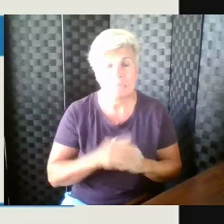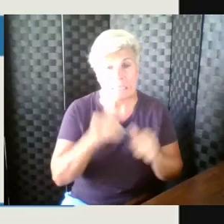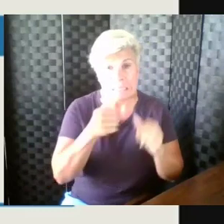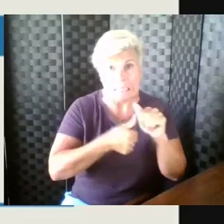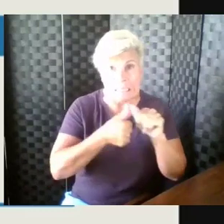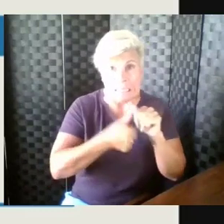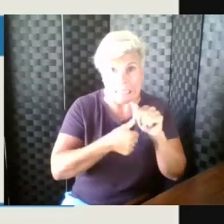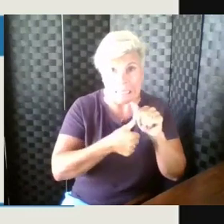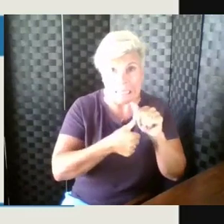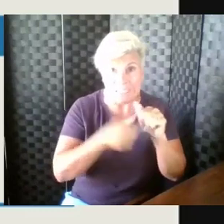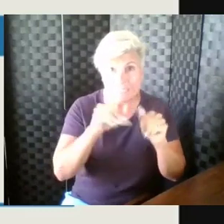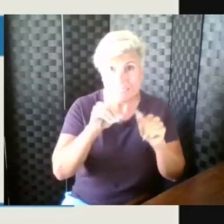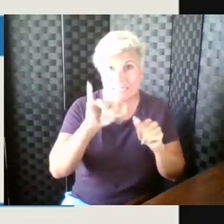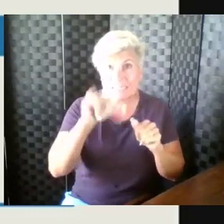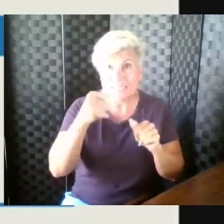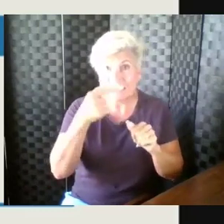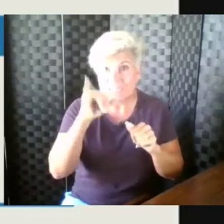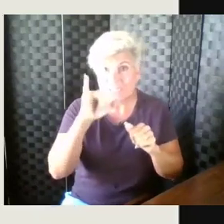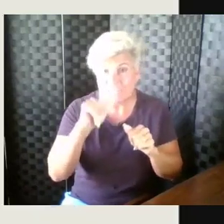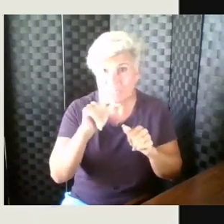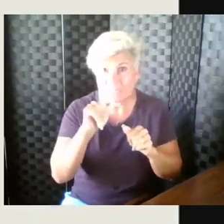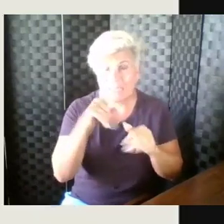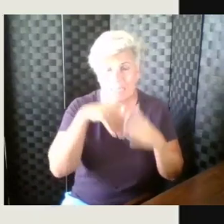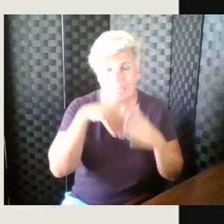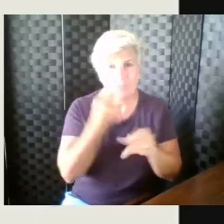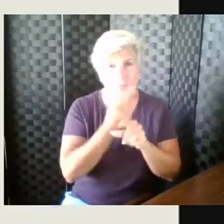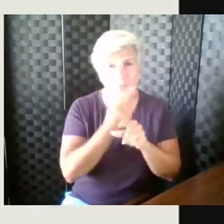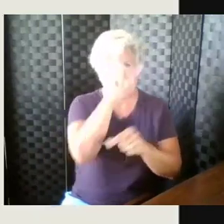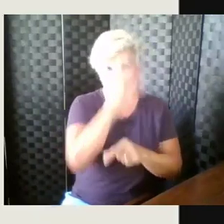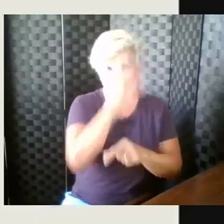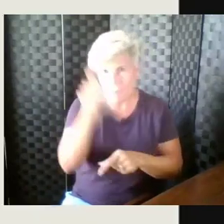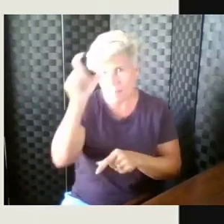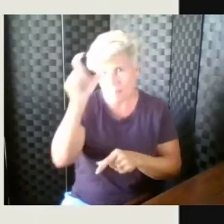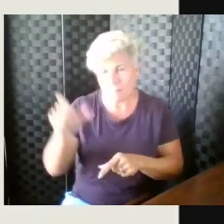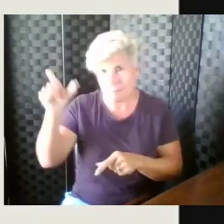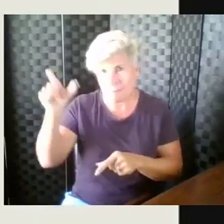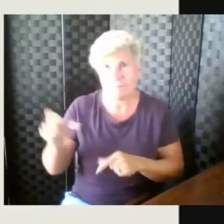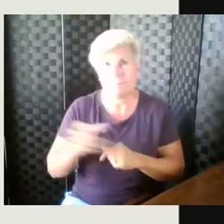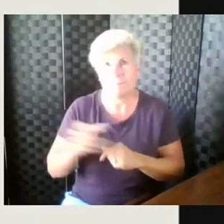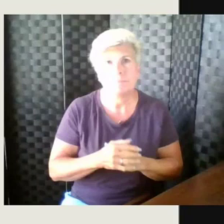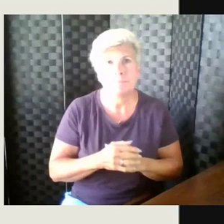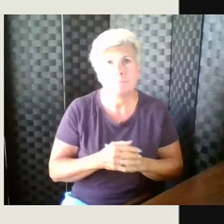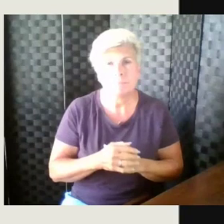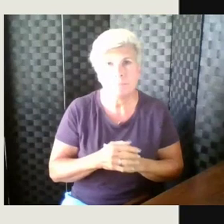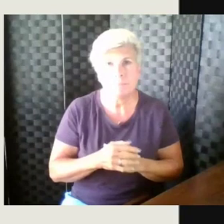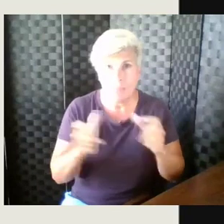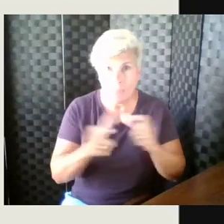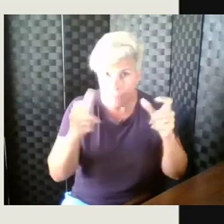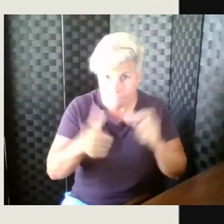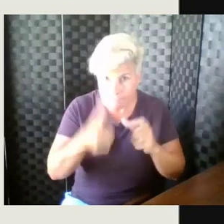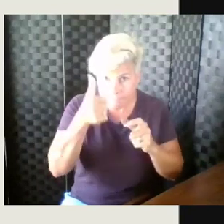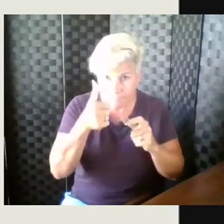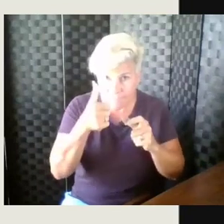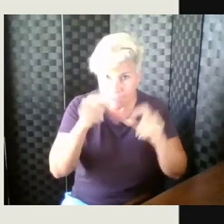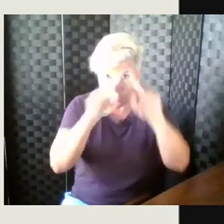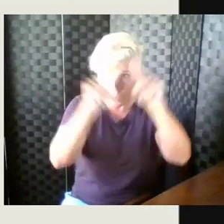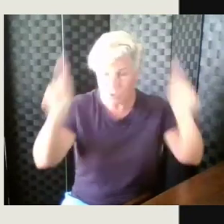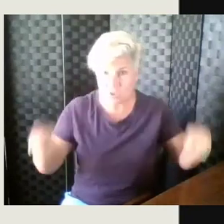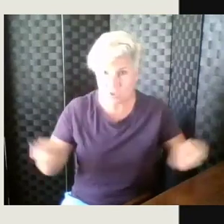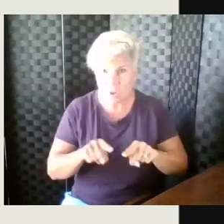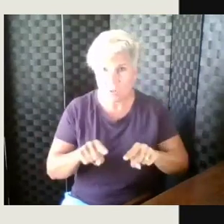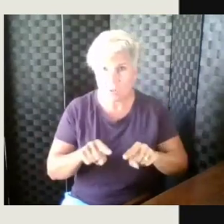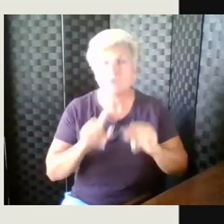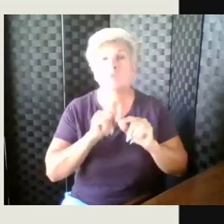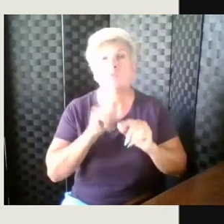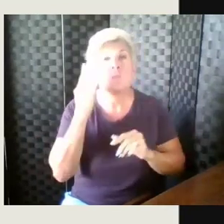Each digit is in its proper place. So now here's a little bit bigger hundreds, tens, and ones chart so that